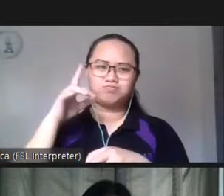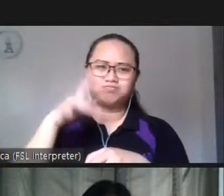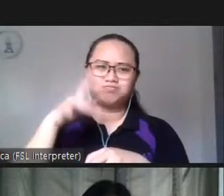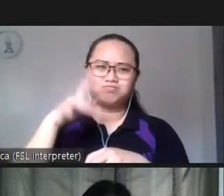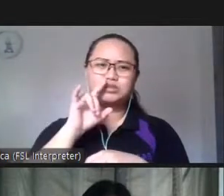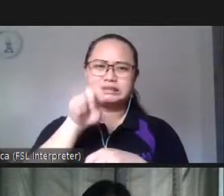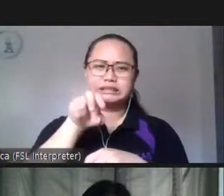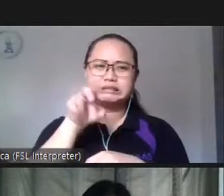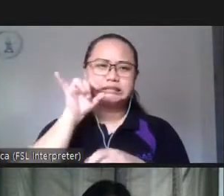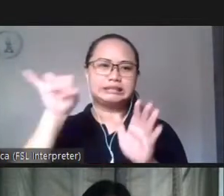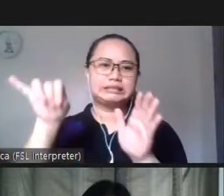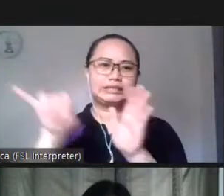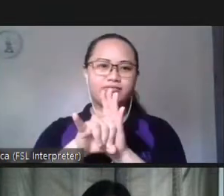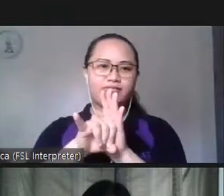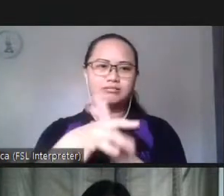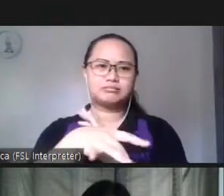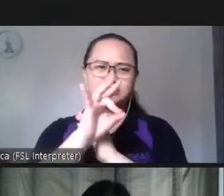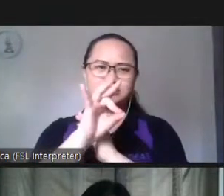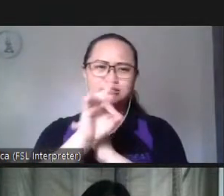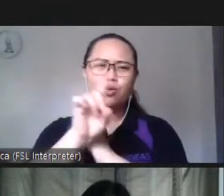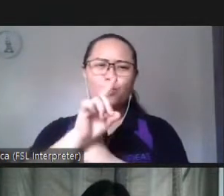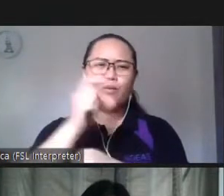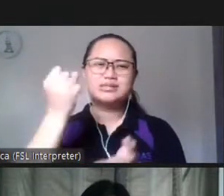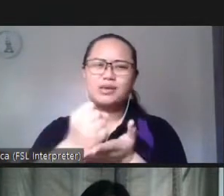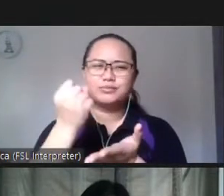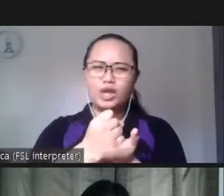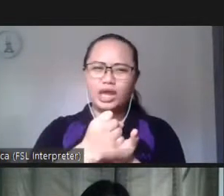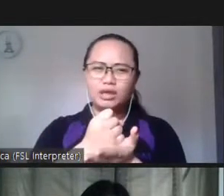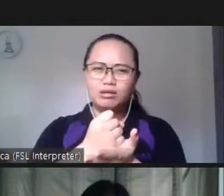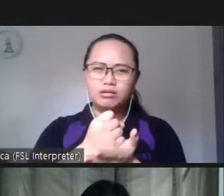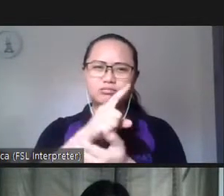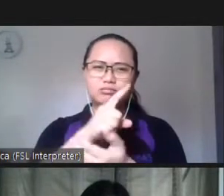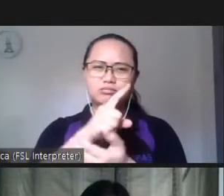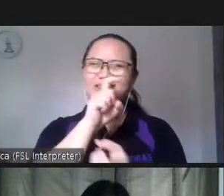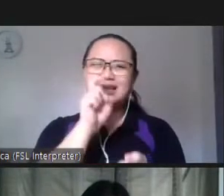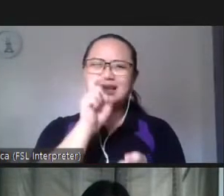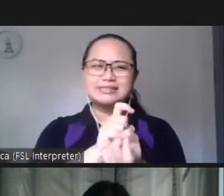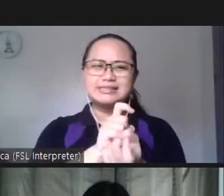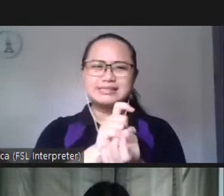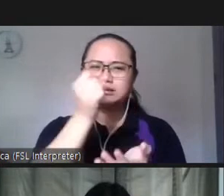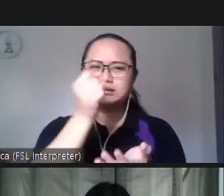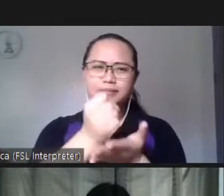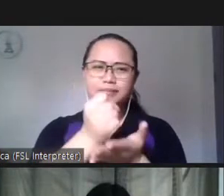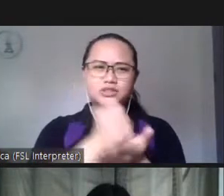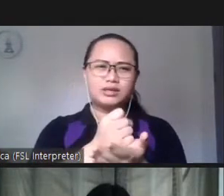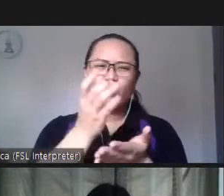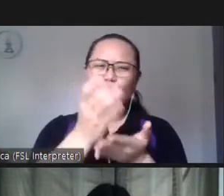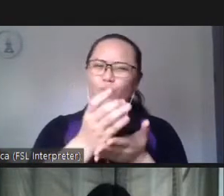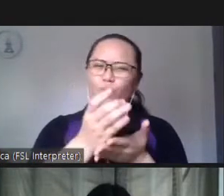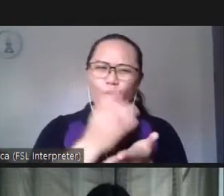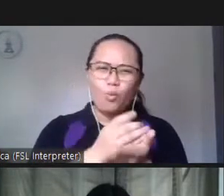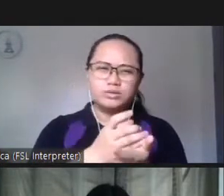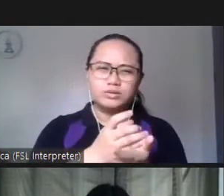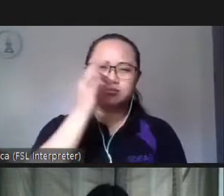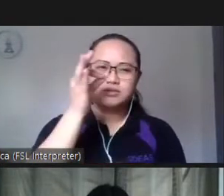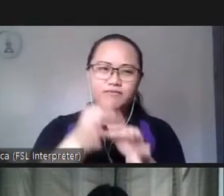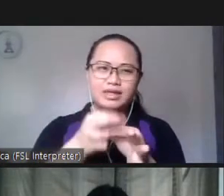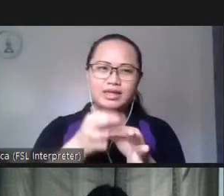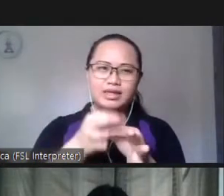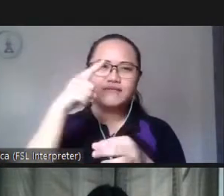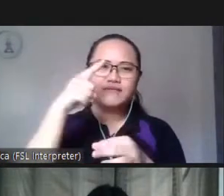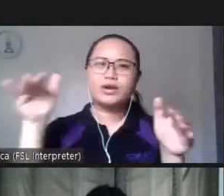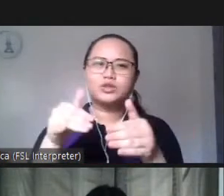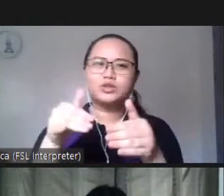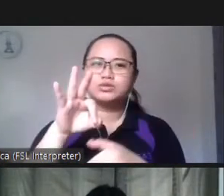subject kaya dun sa ating curriculum or what course in our curriculum fit yung pag-i-introduce ng FSL training.